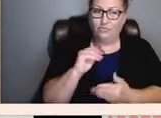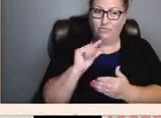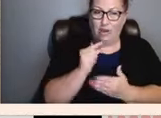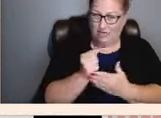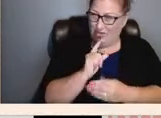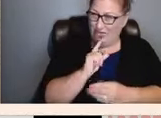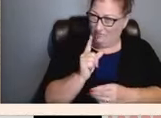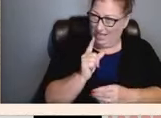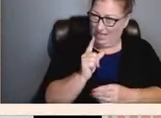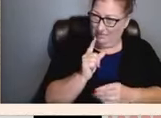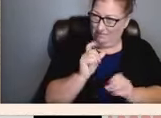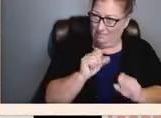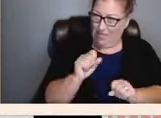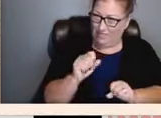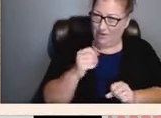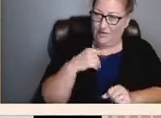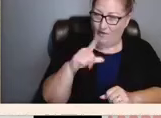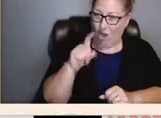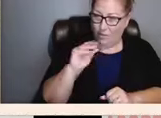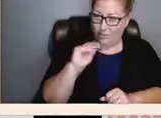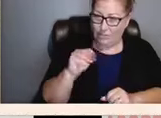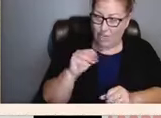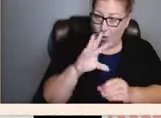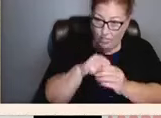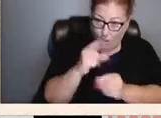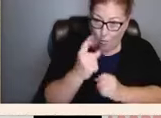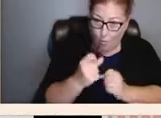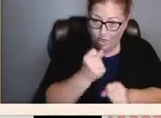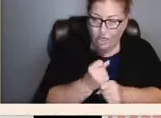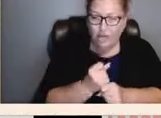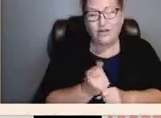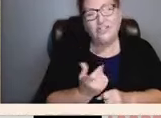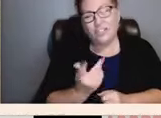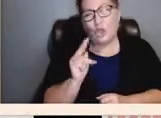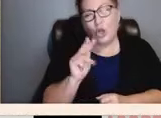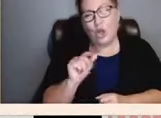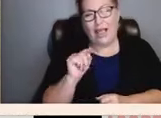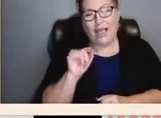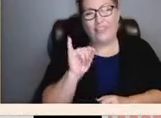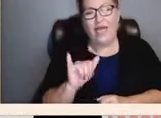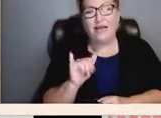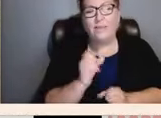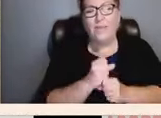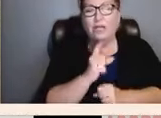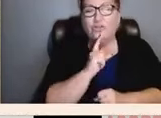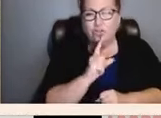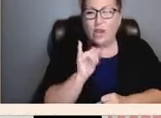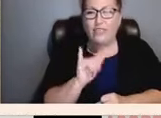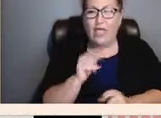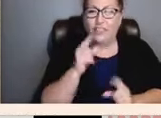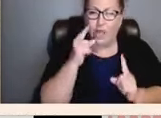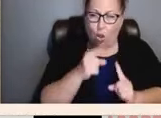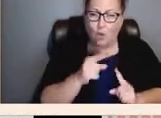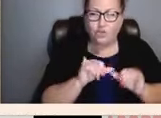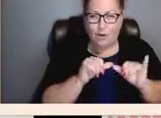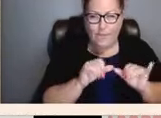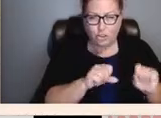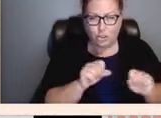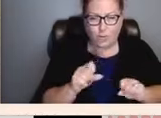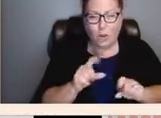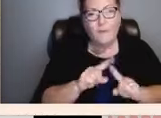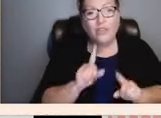year? So it's just looking at those to make sure that those goals are measurable, number one, but they're realistic